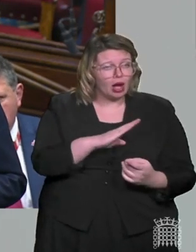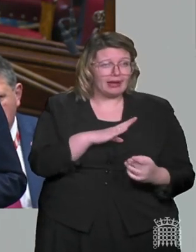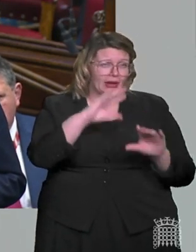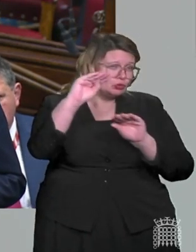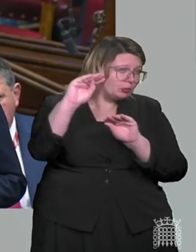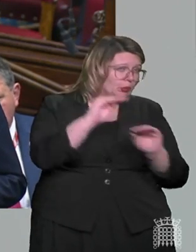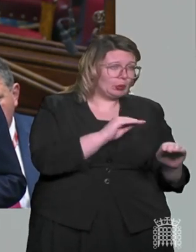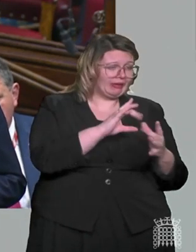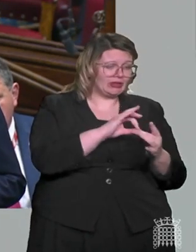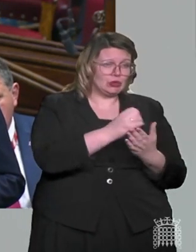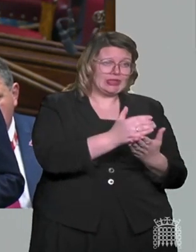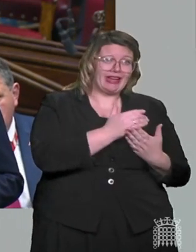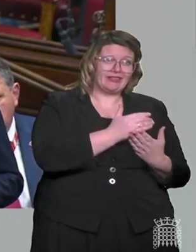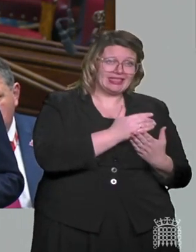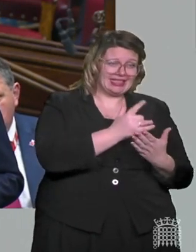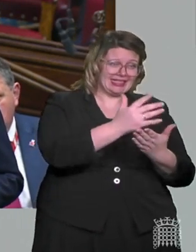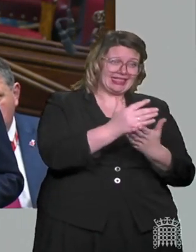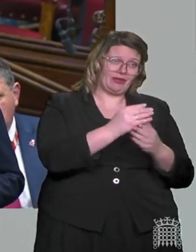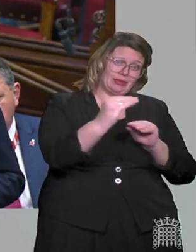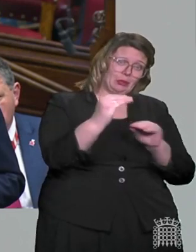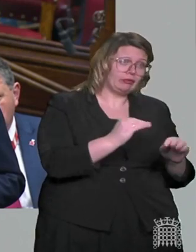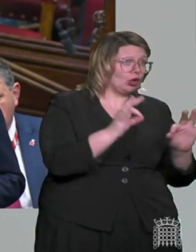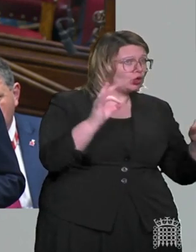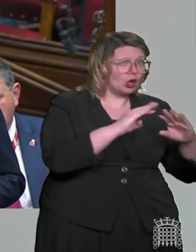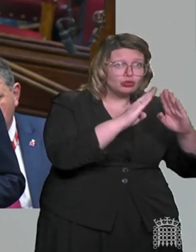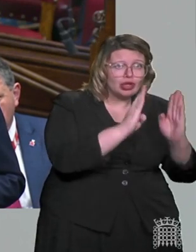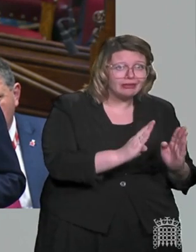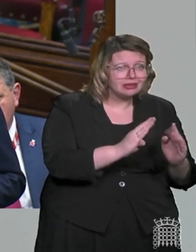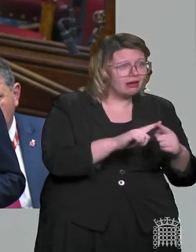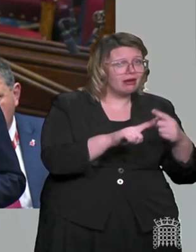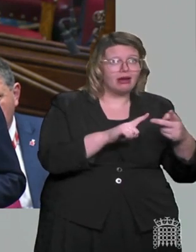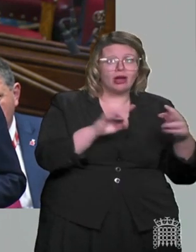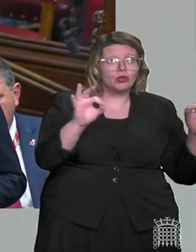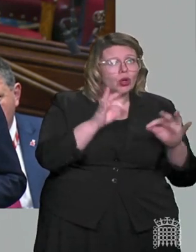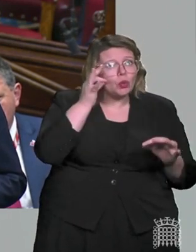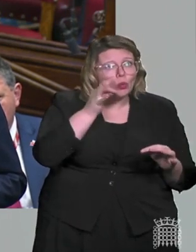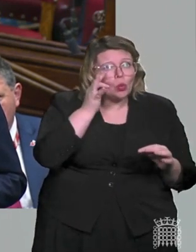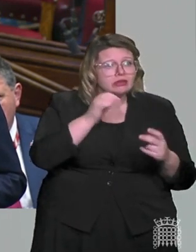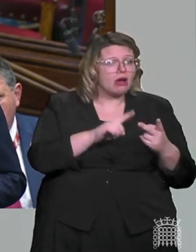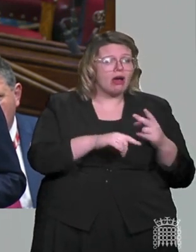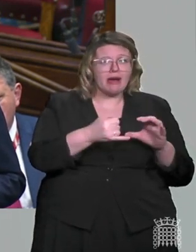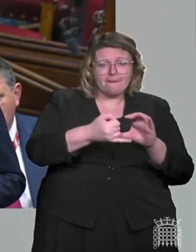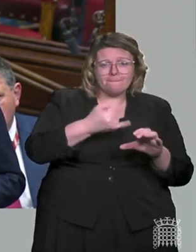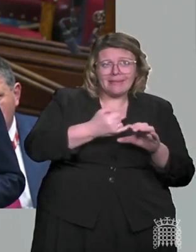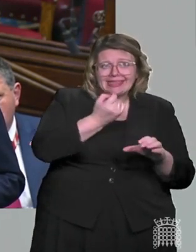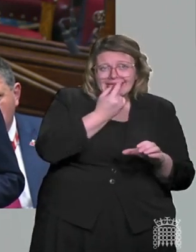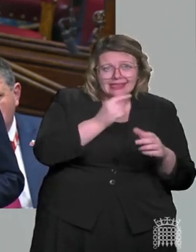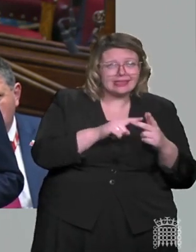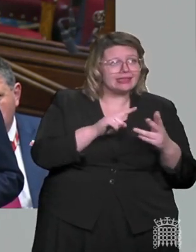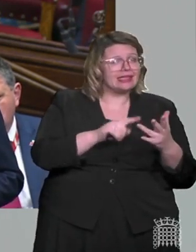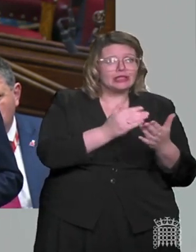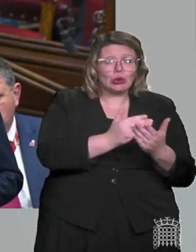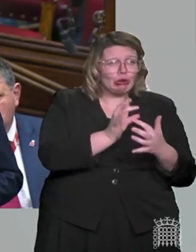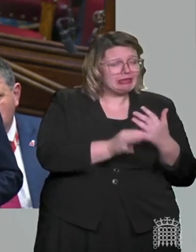safety, but relocate to an area where there is no shelter, where there is no water, where there is no medicine, and when there is no security